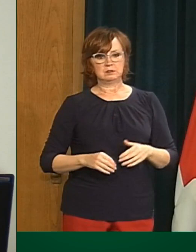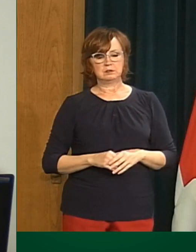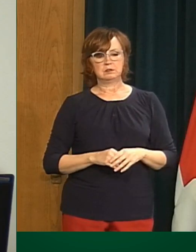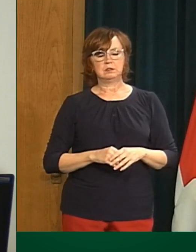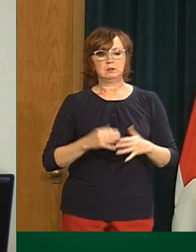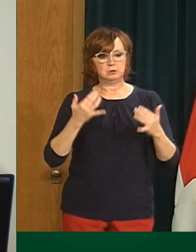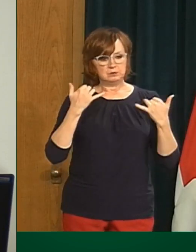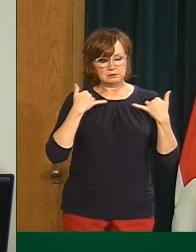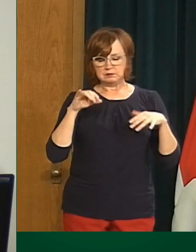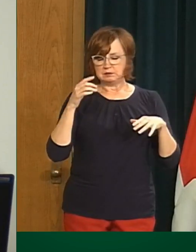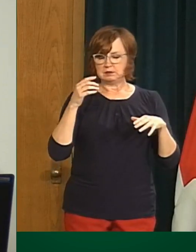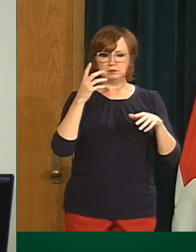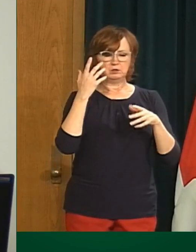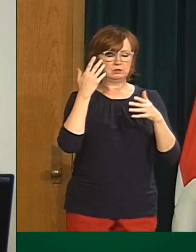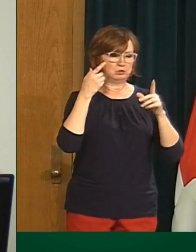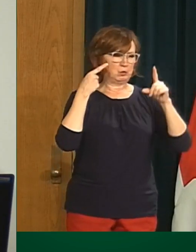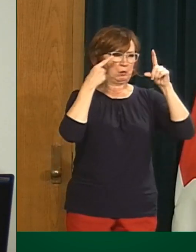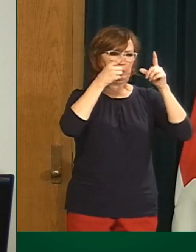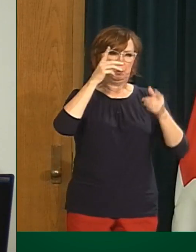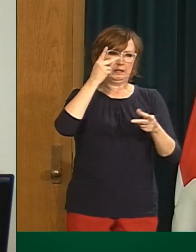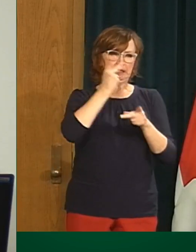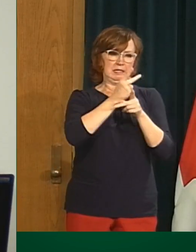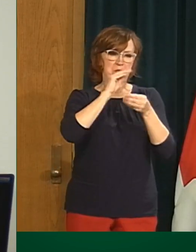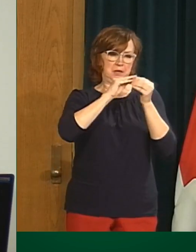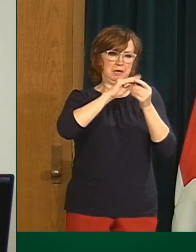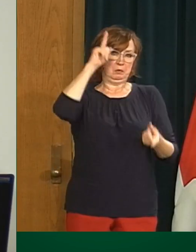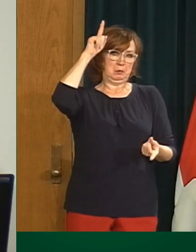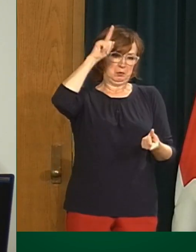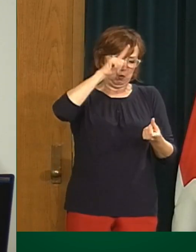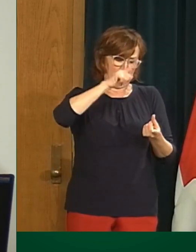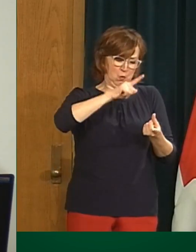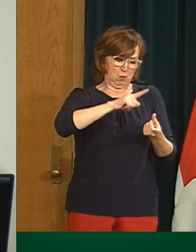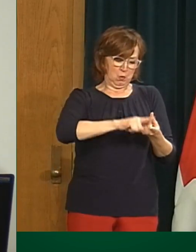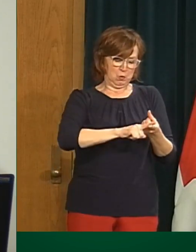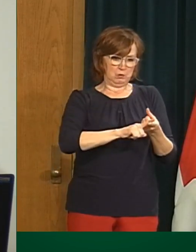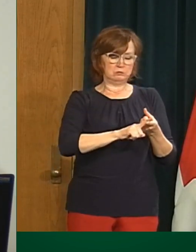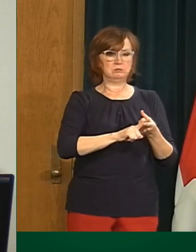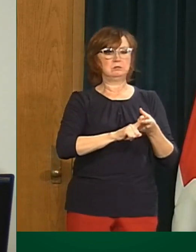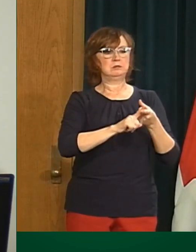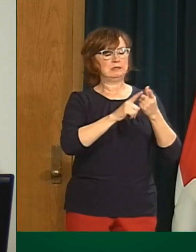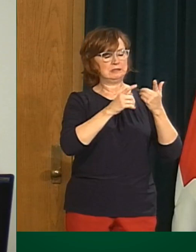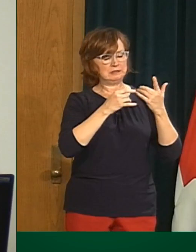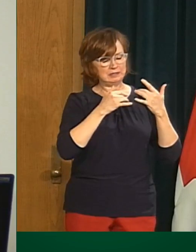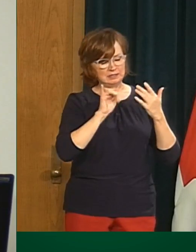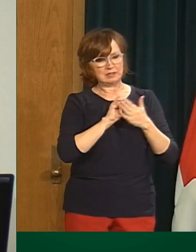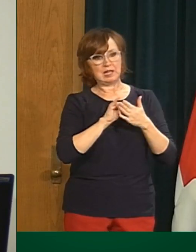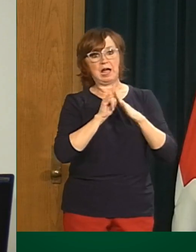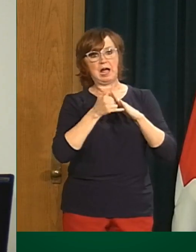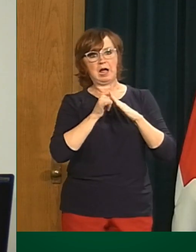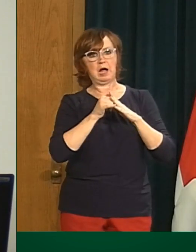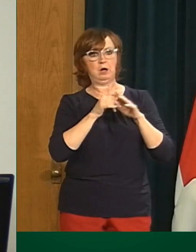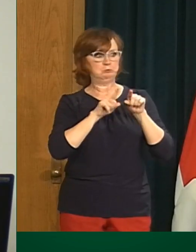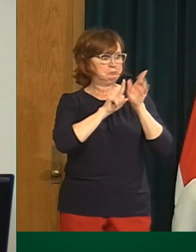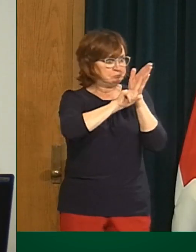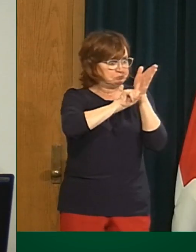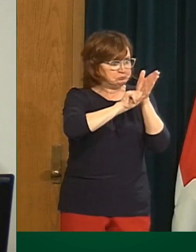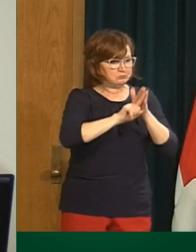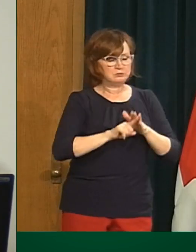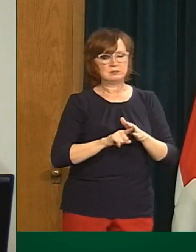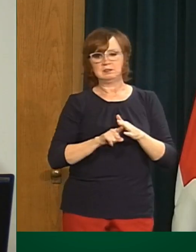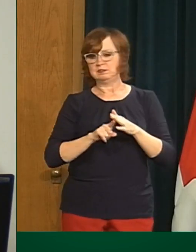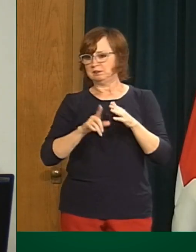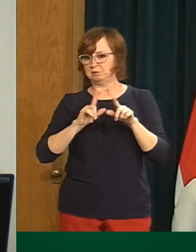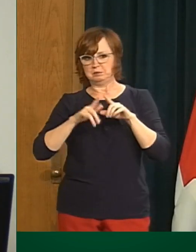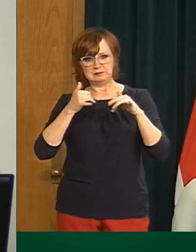as low as possible, and the only way that number can remain low is by doing what all of us have been doing, which is staying home as